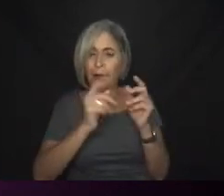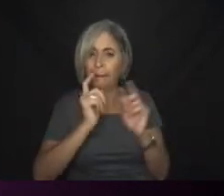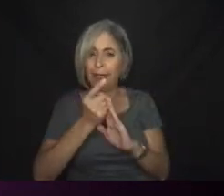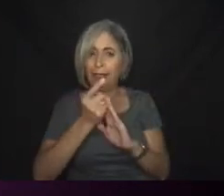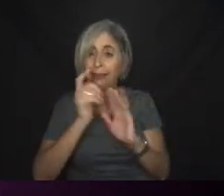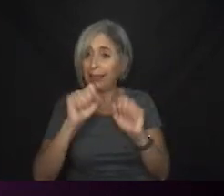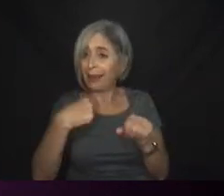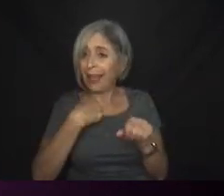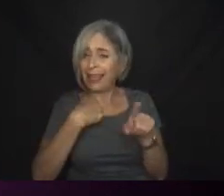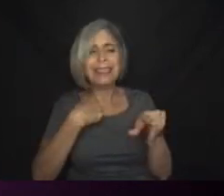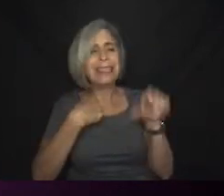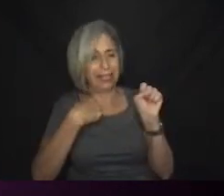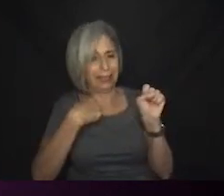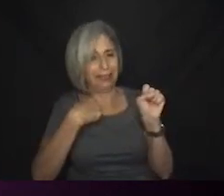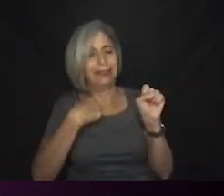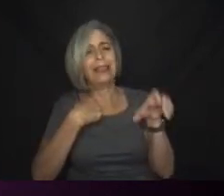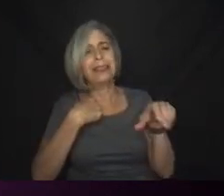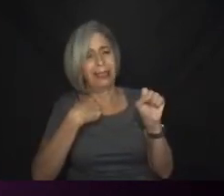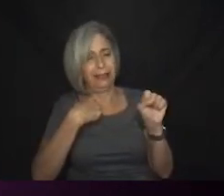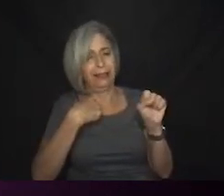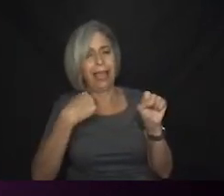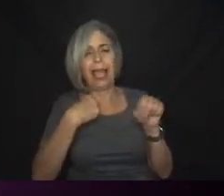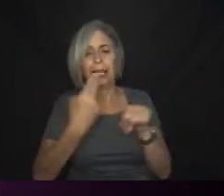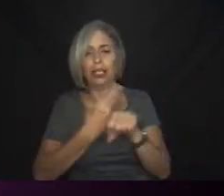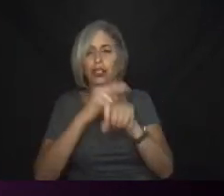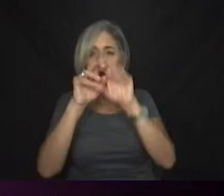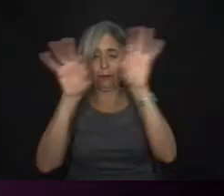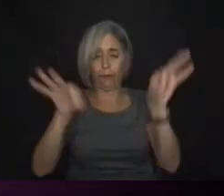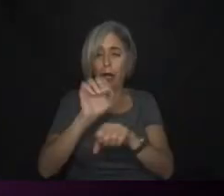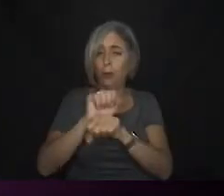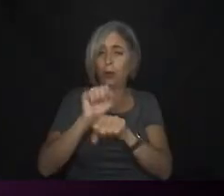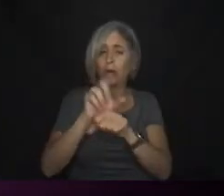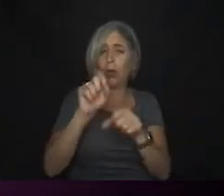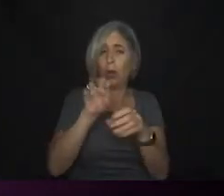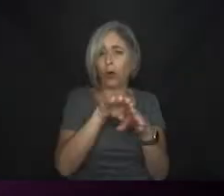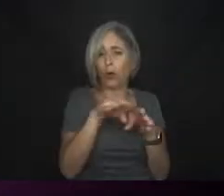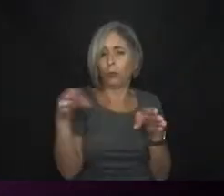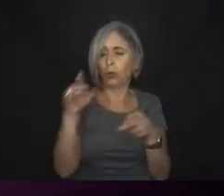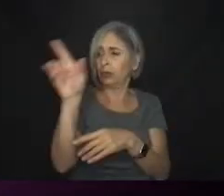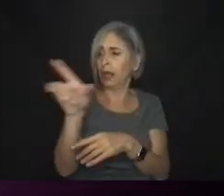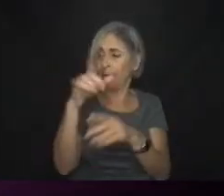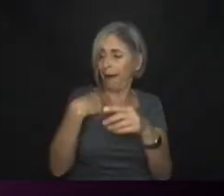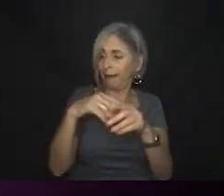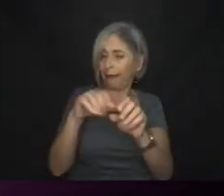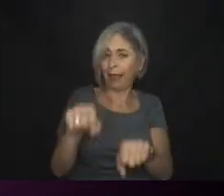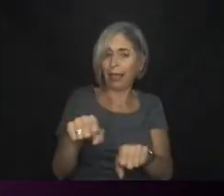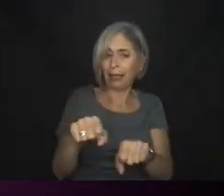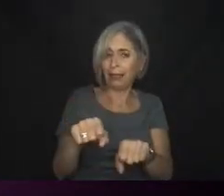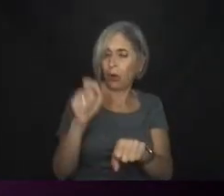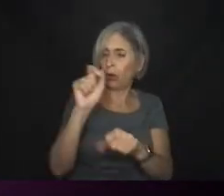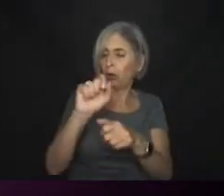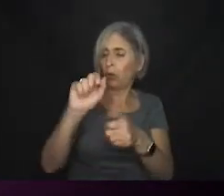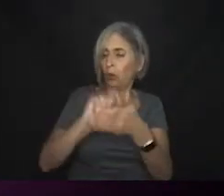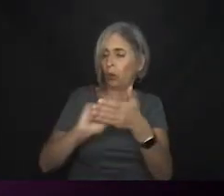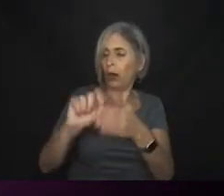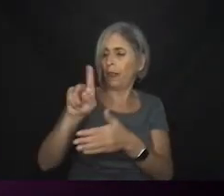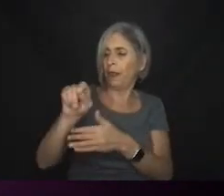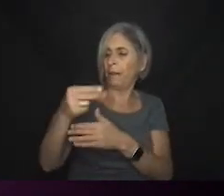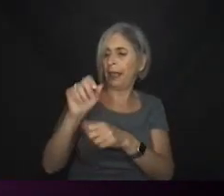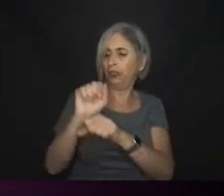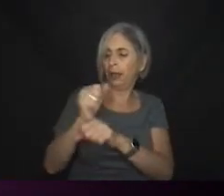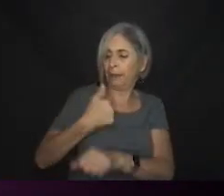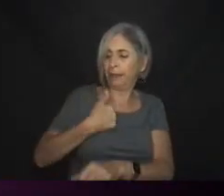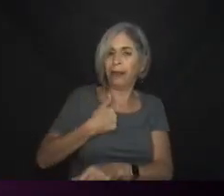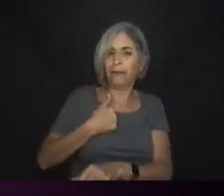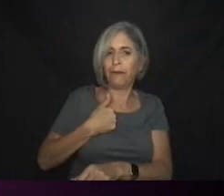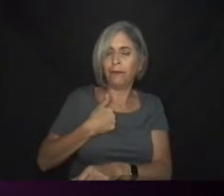I? Yes. Yes, I can either use a framework or an open source library or just write some hack job myself. Deployment,